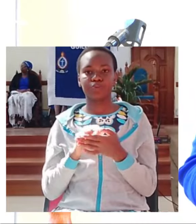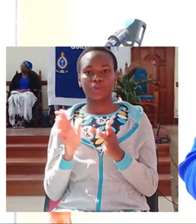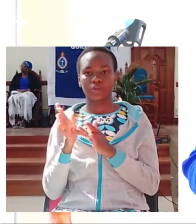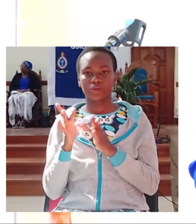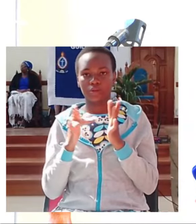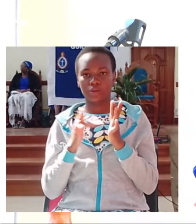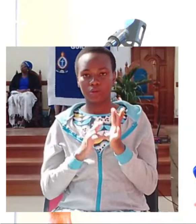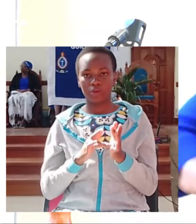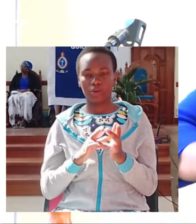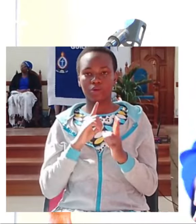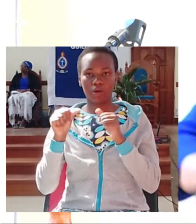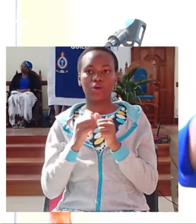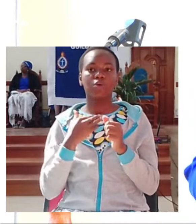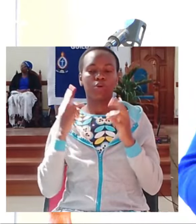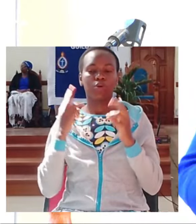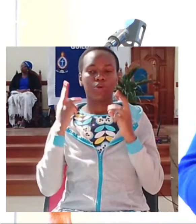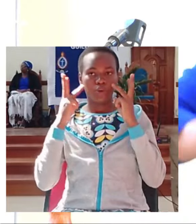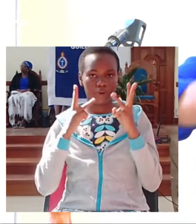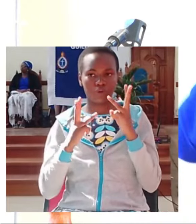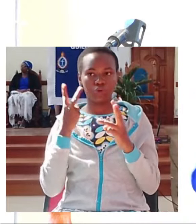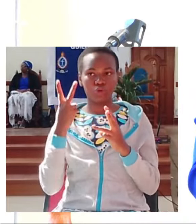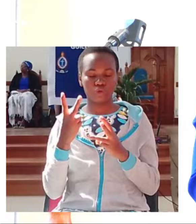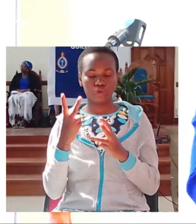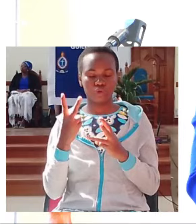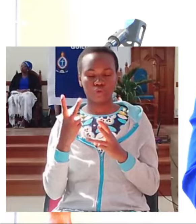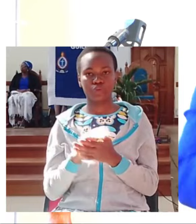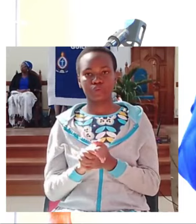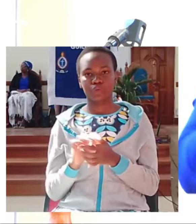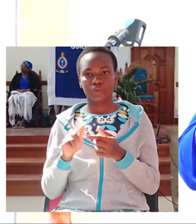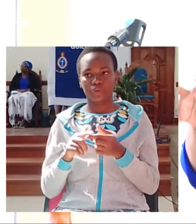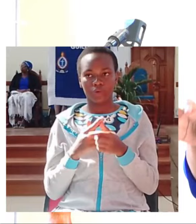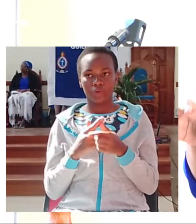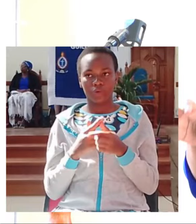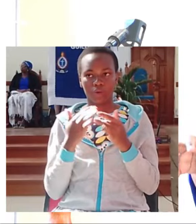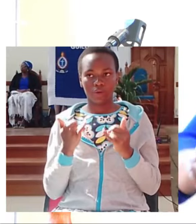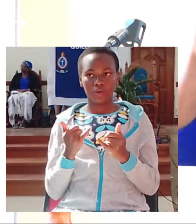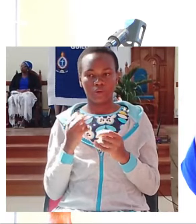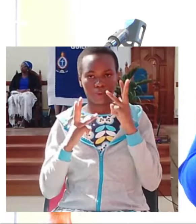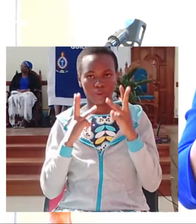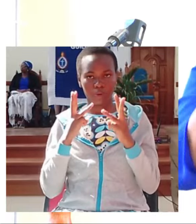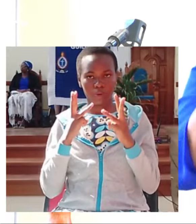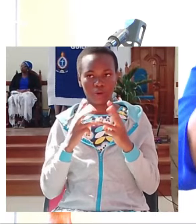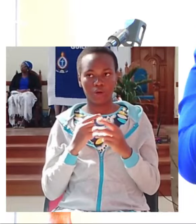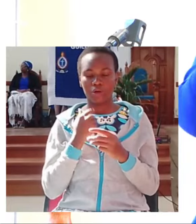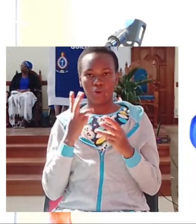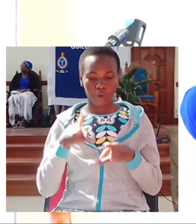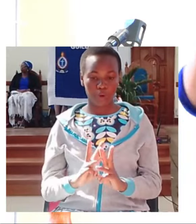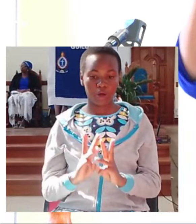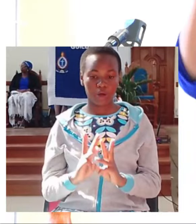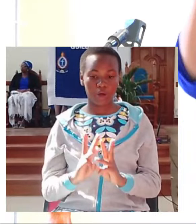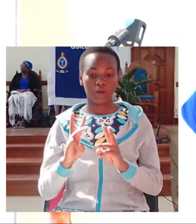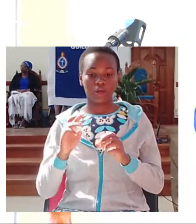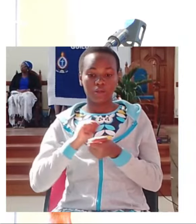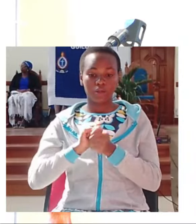Jesus was telling them, you worry yourself too much. And even in your worries, there is no way you're going to change